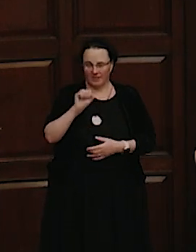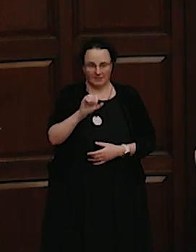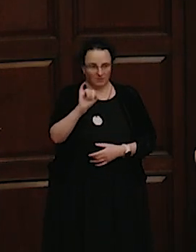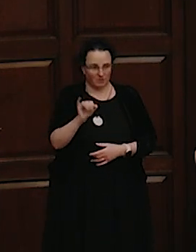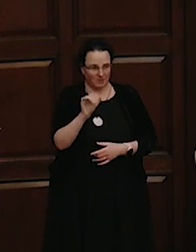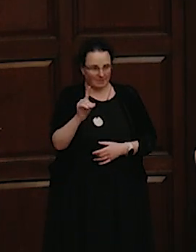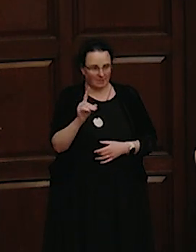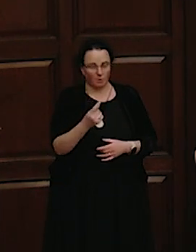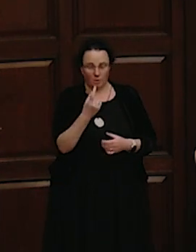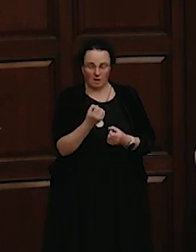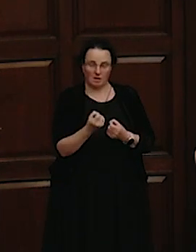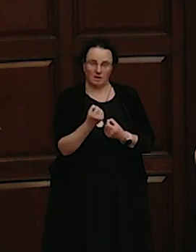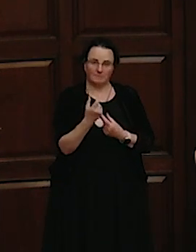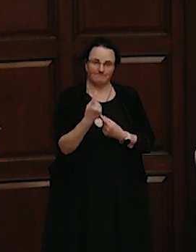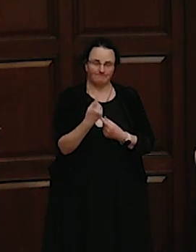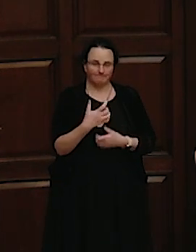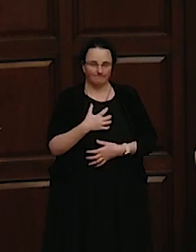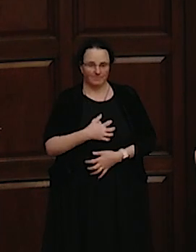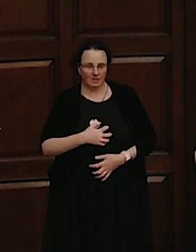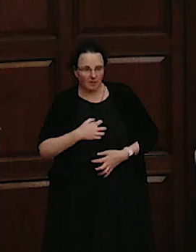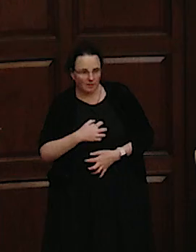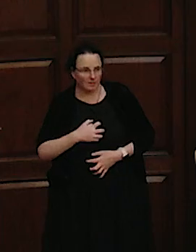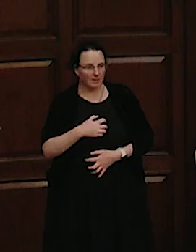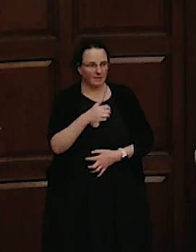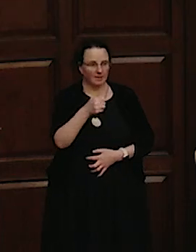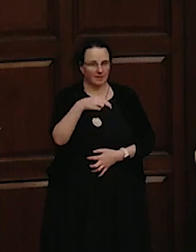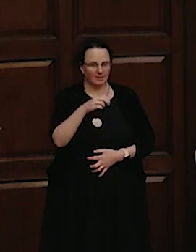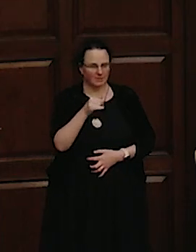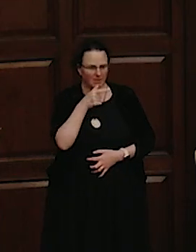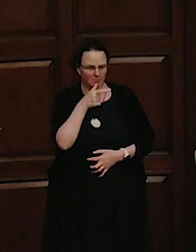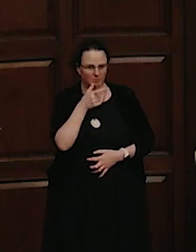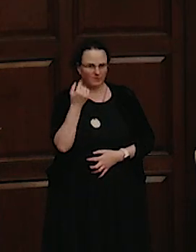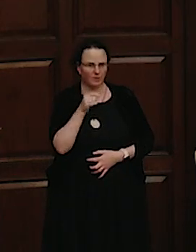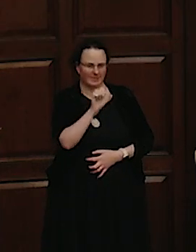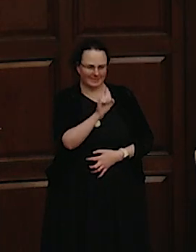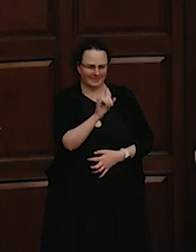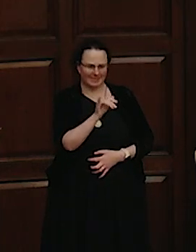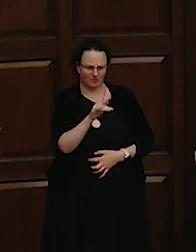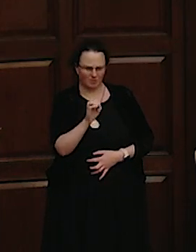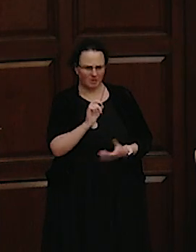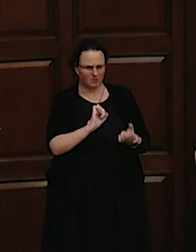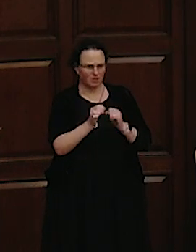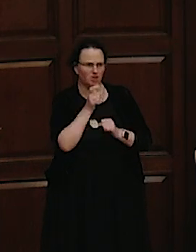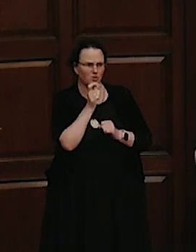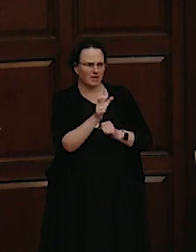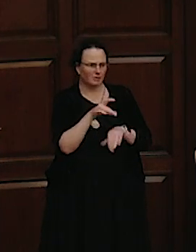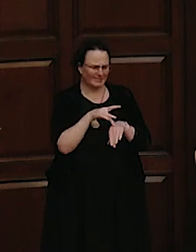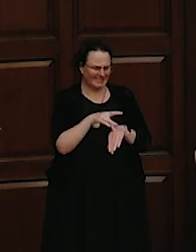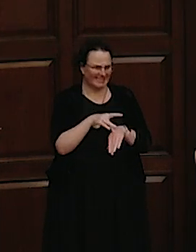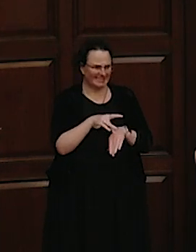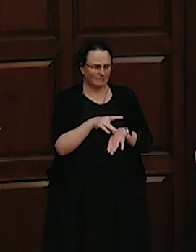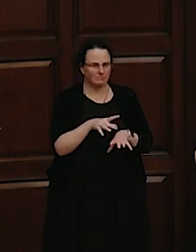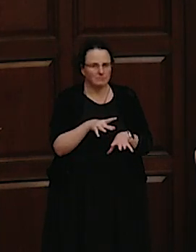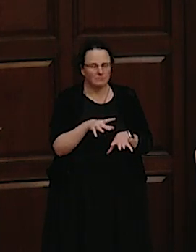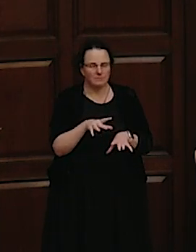is anxiety about and you're now calling it a disease as opposed to a syndrome. And Google is